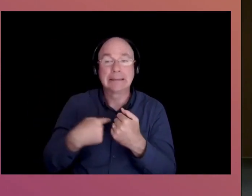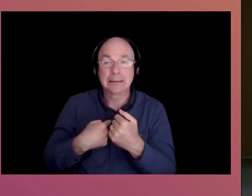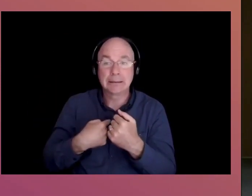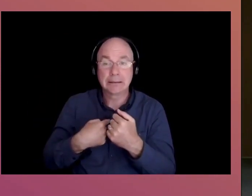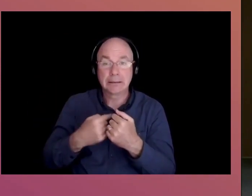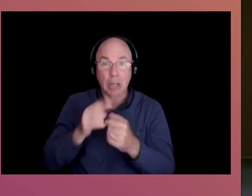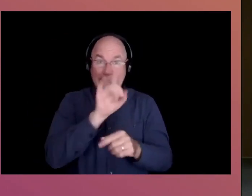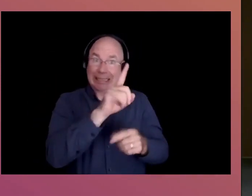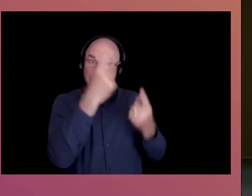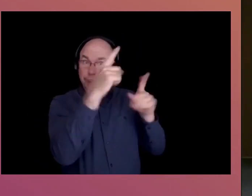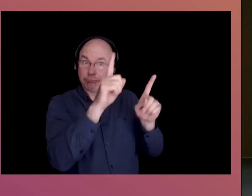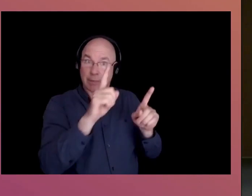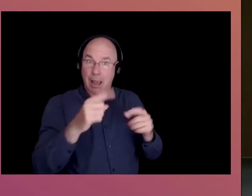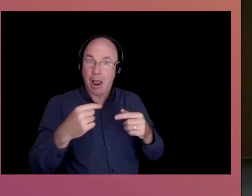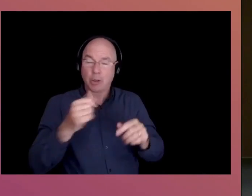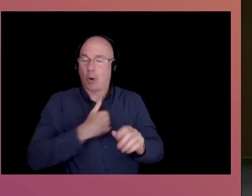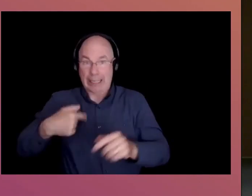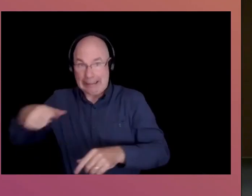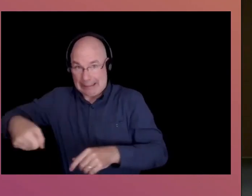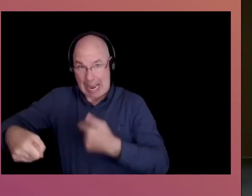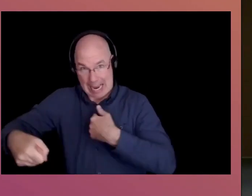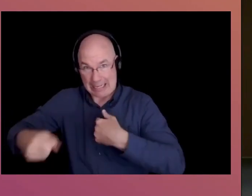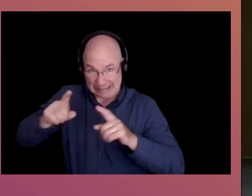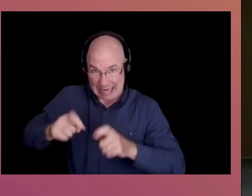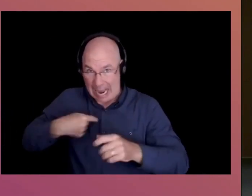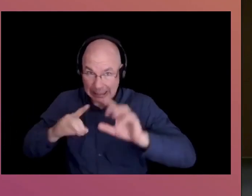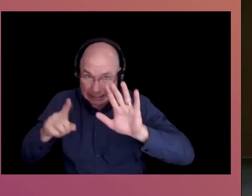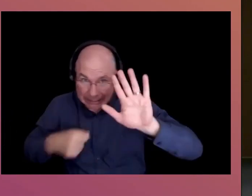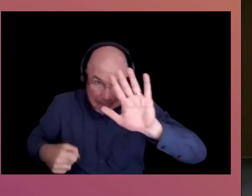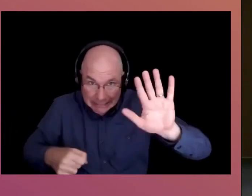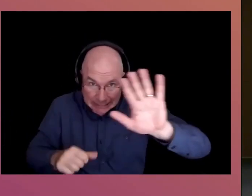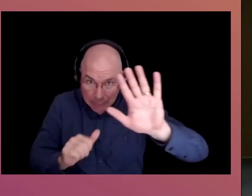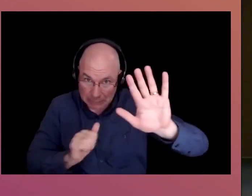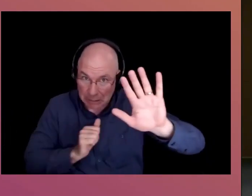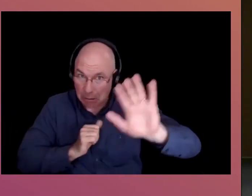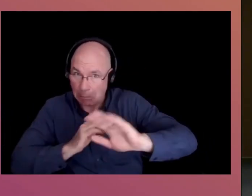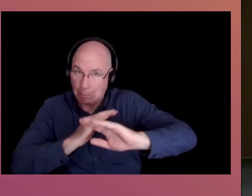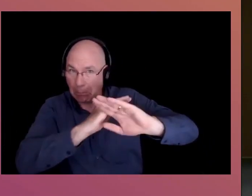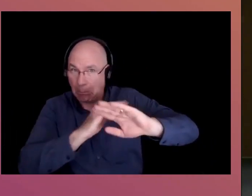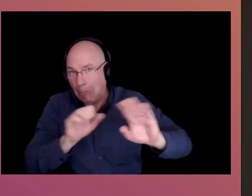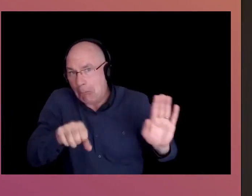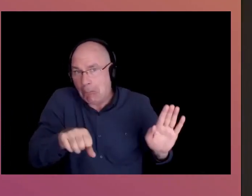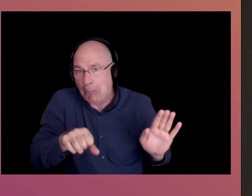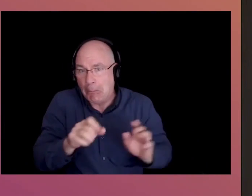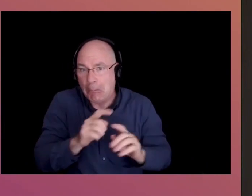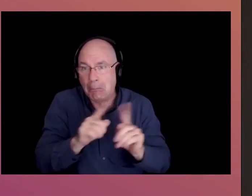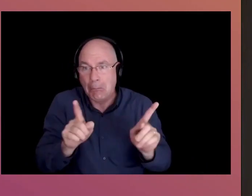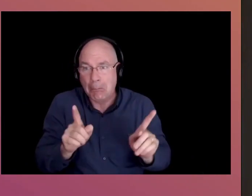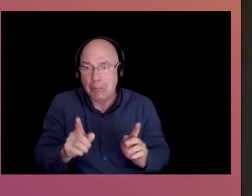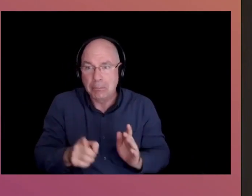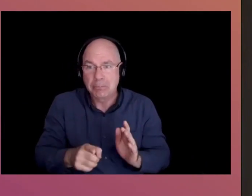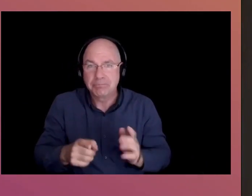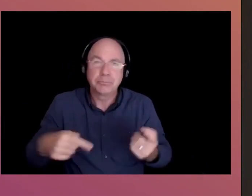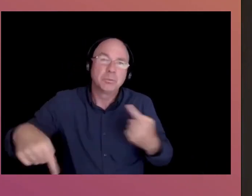I protected myself using my hand. So I sometimes think we are human.